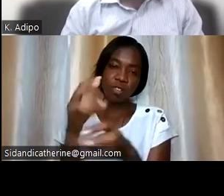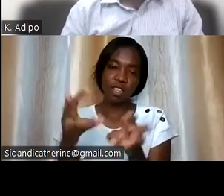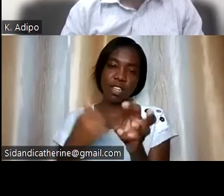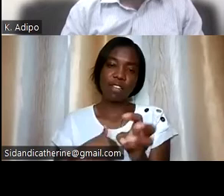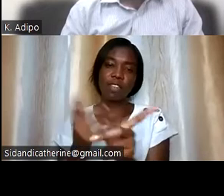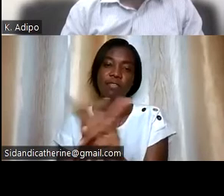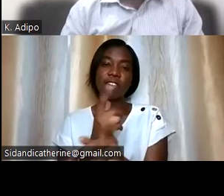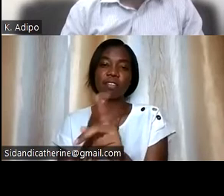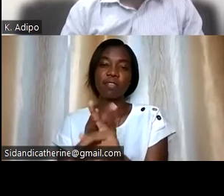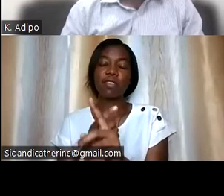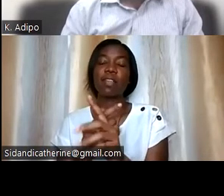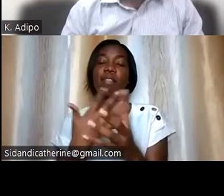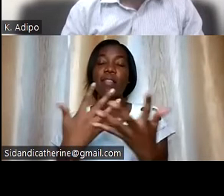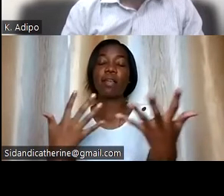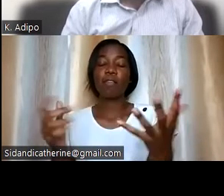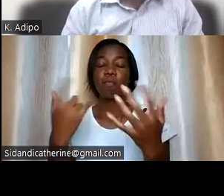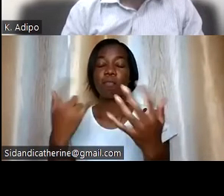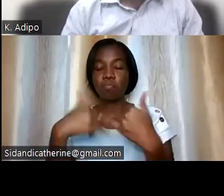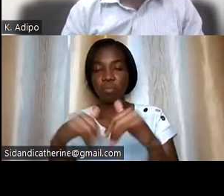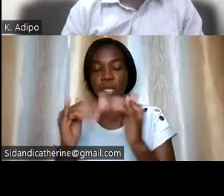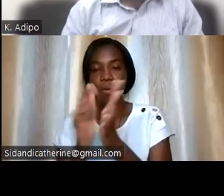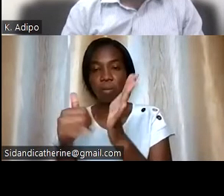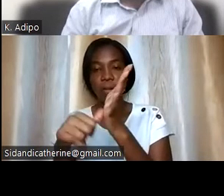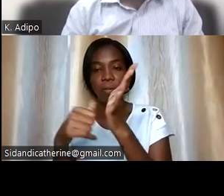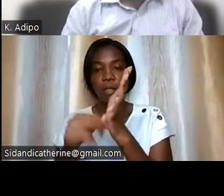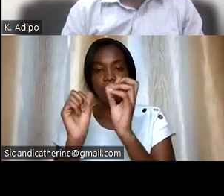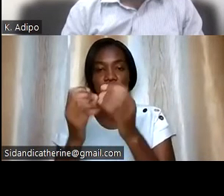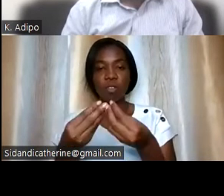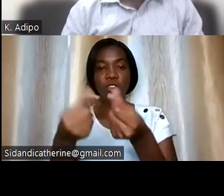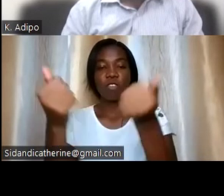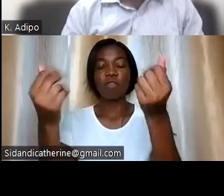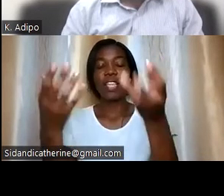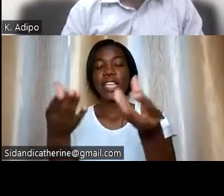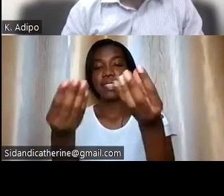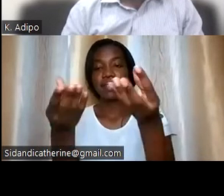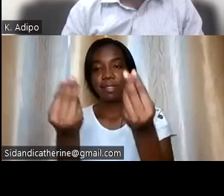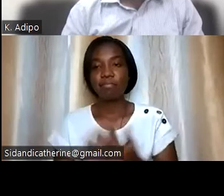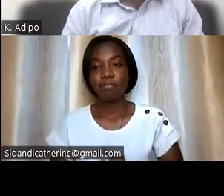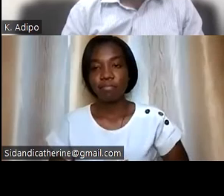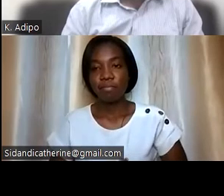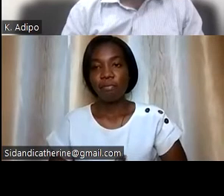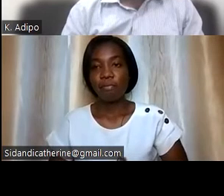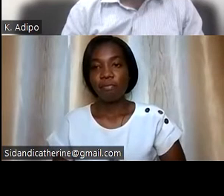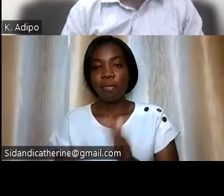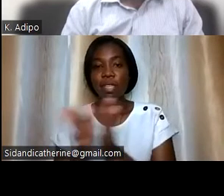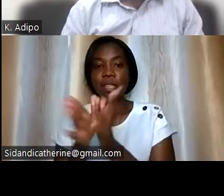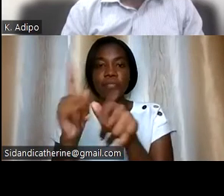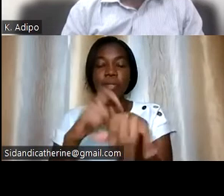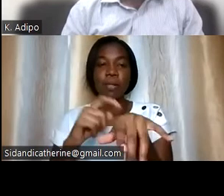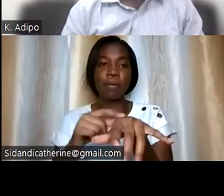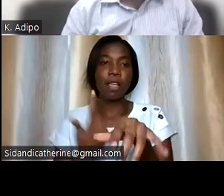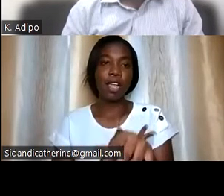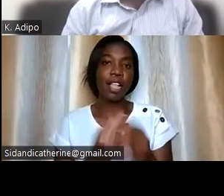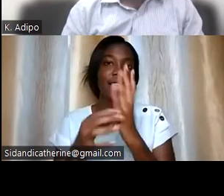play and the problems get easily solved. And also leaders prioritize